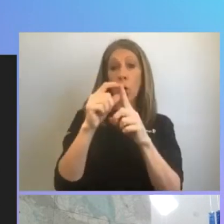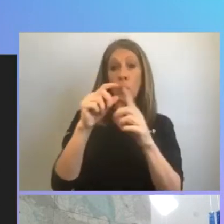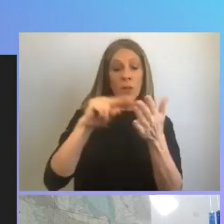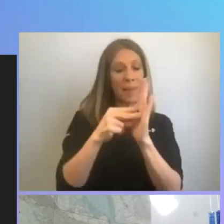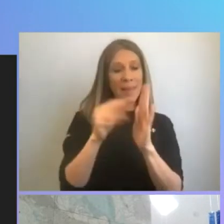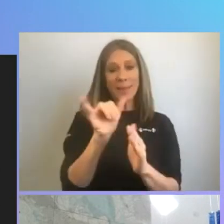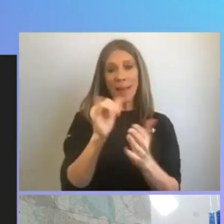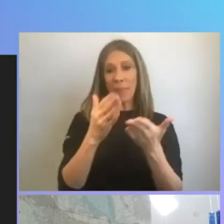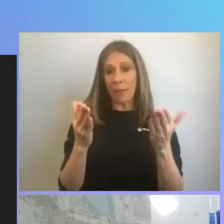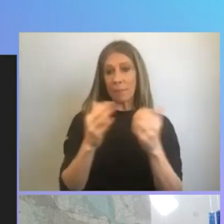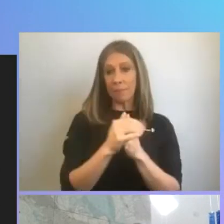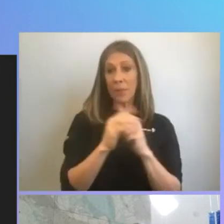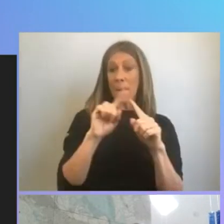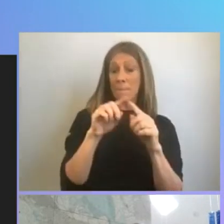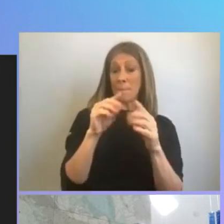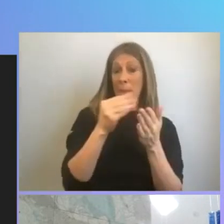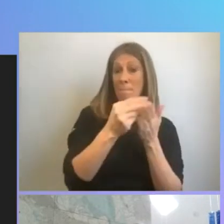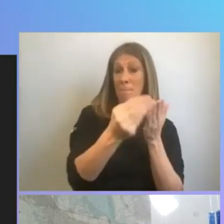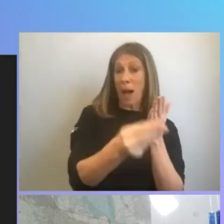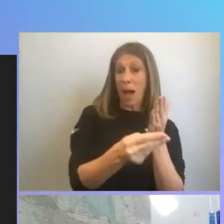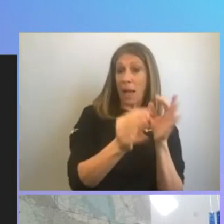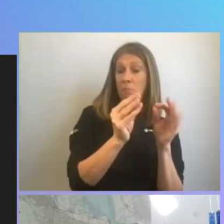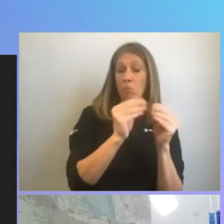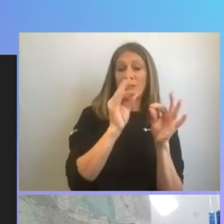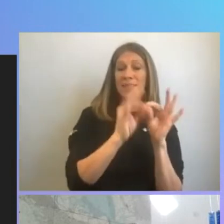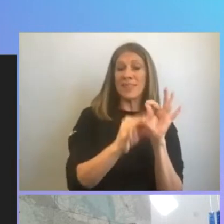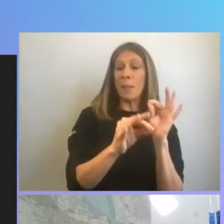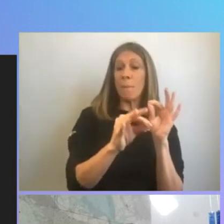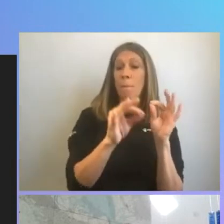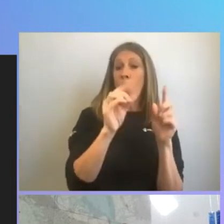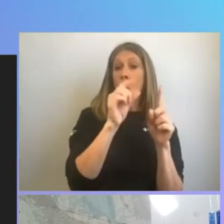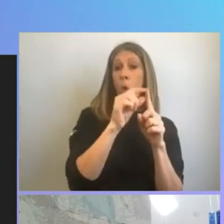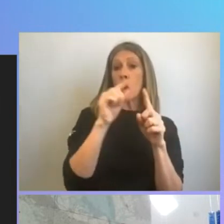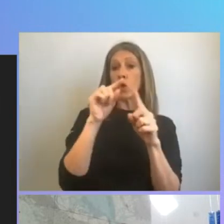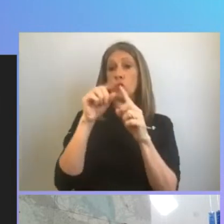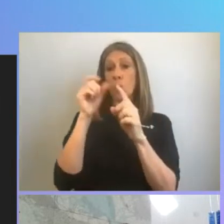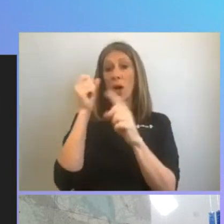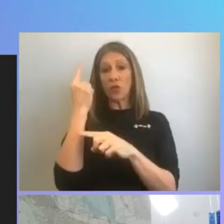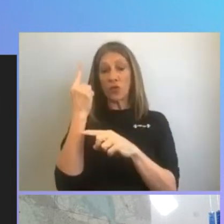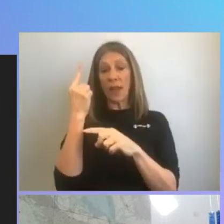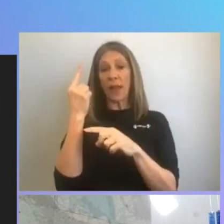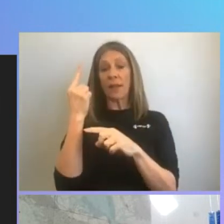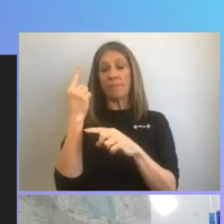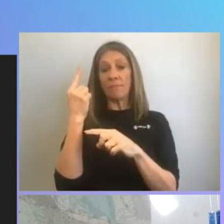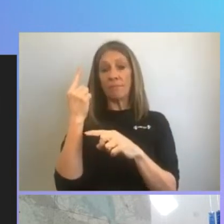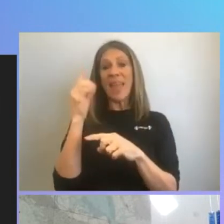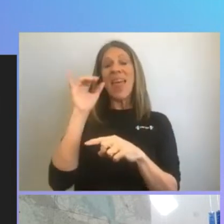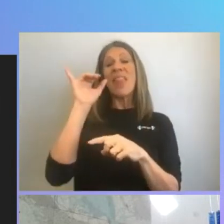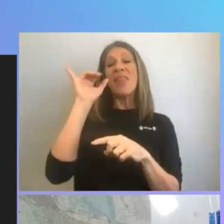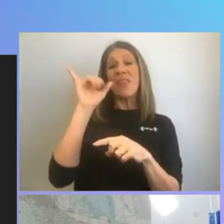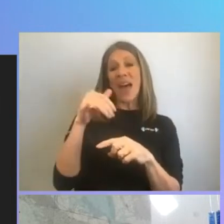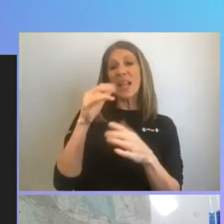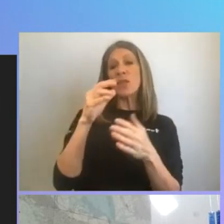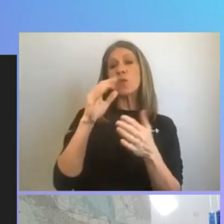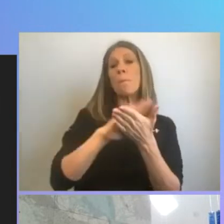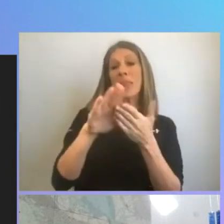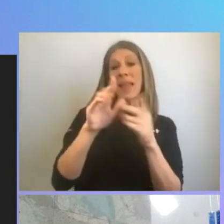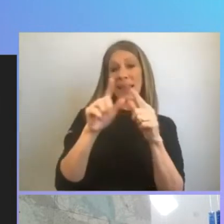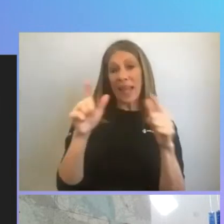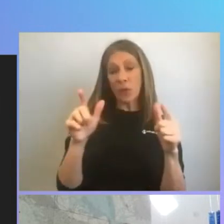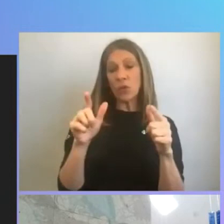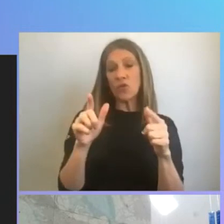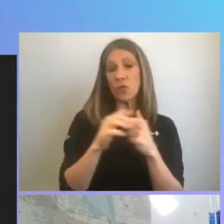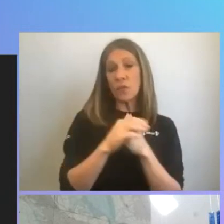thing, but buy is a simpler word to understand than purchase. And that's part of what plain language is all about.